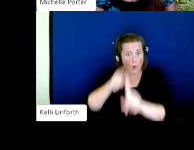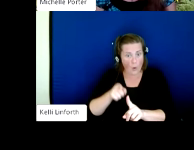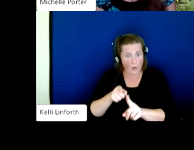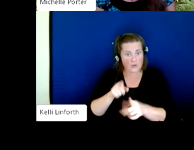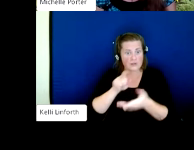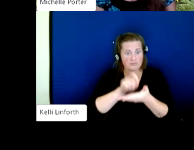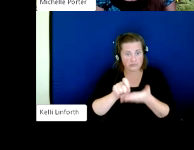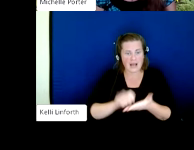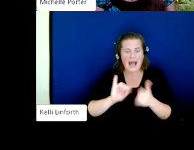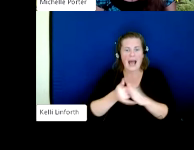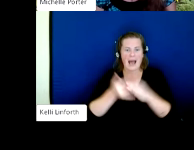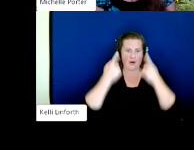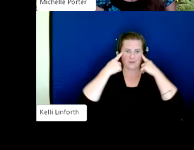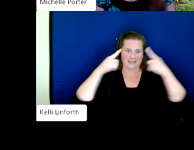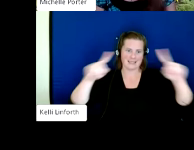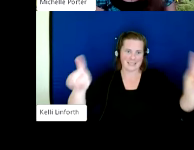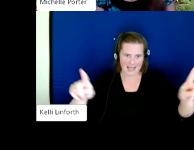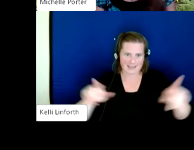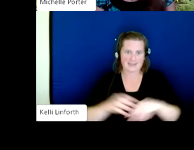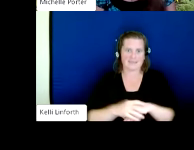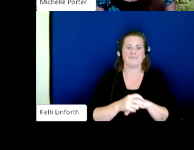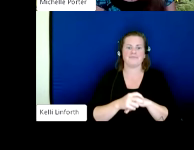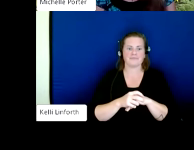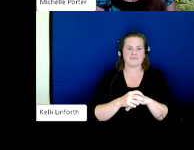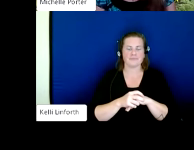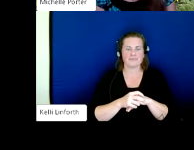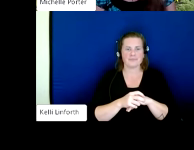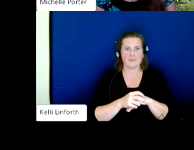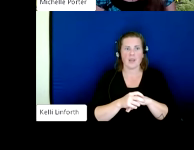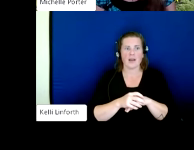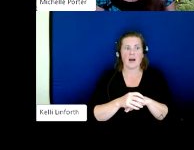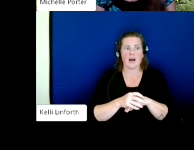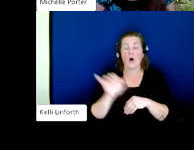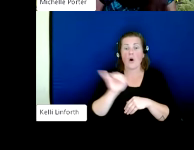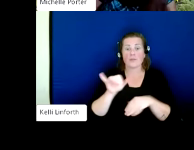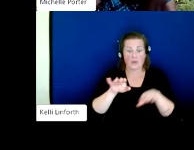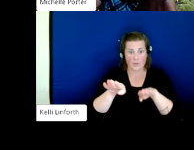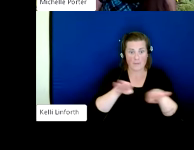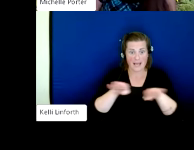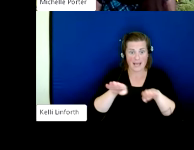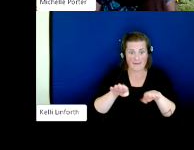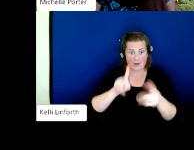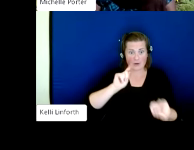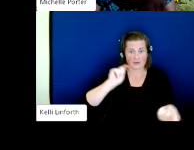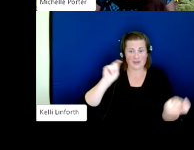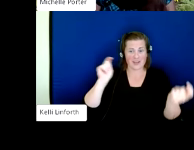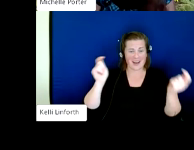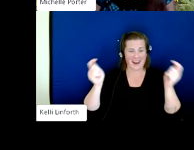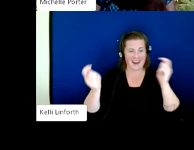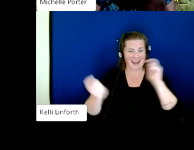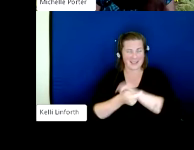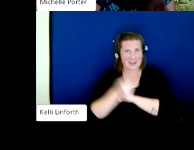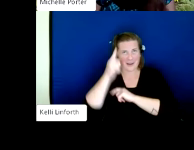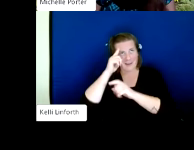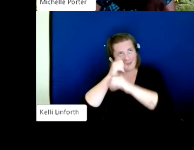also successful ways to go about behavior change. So those were the